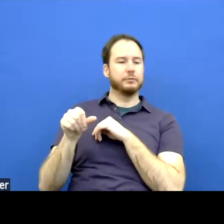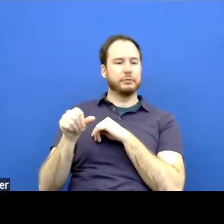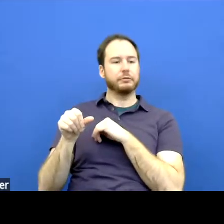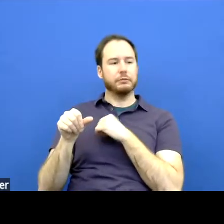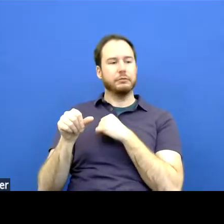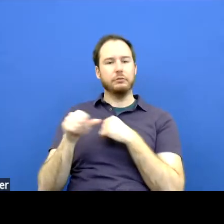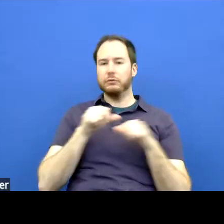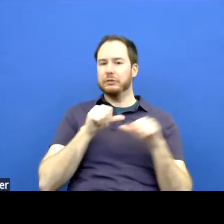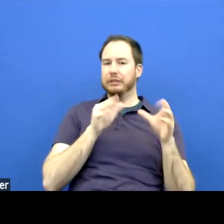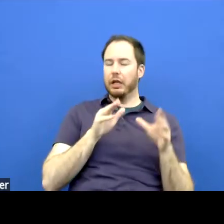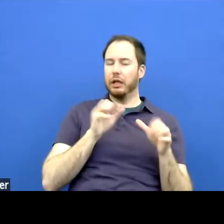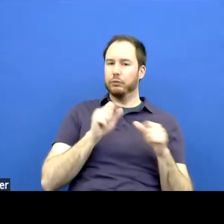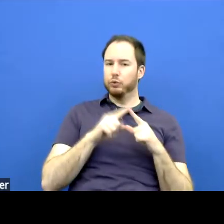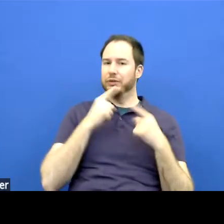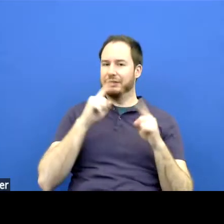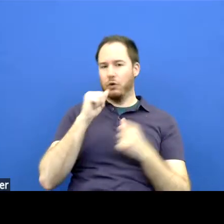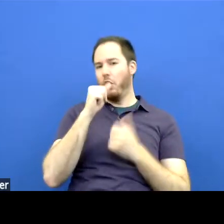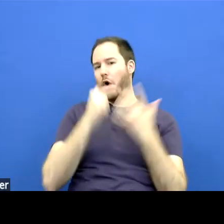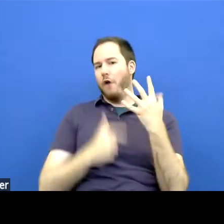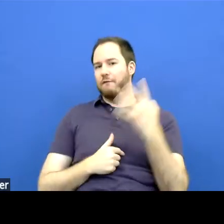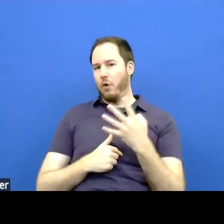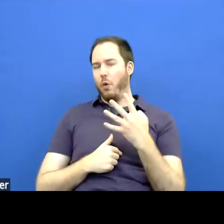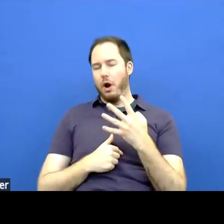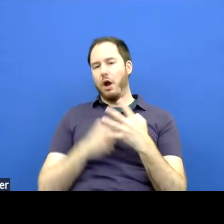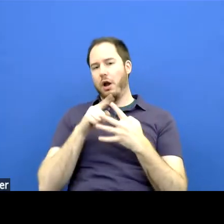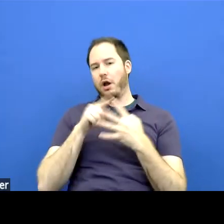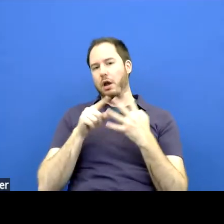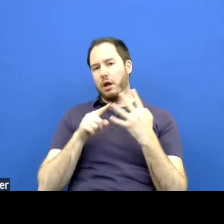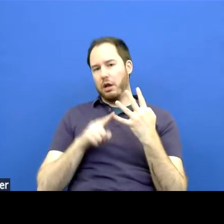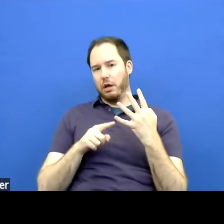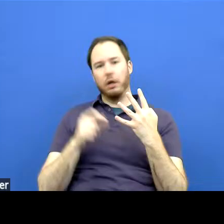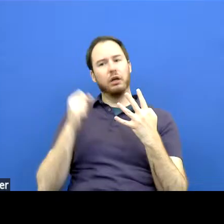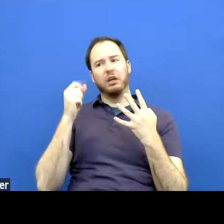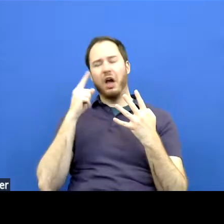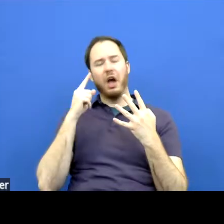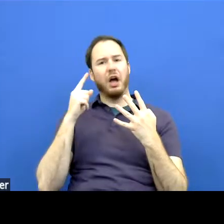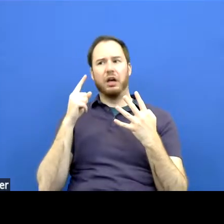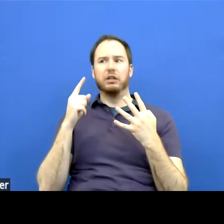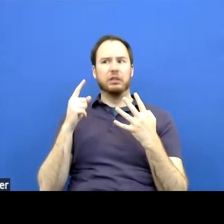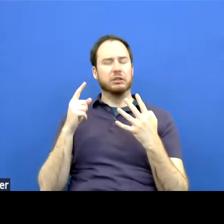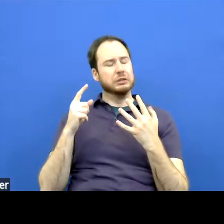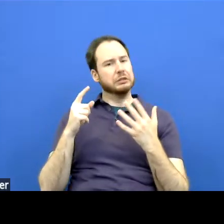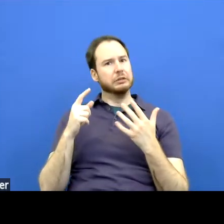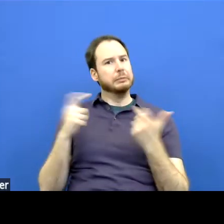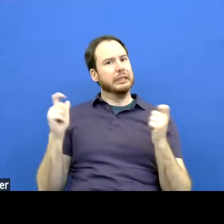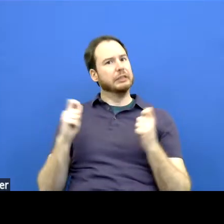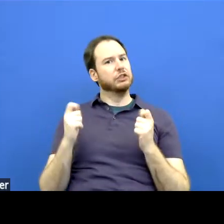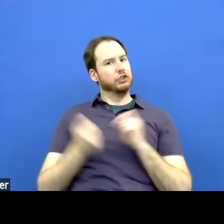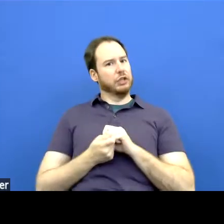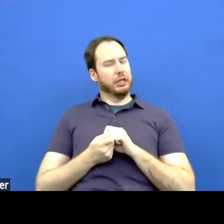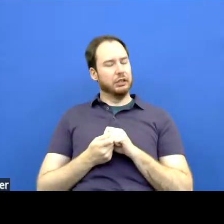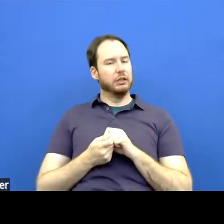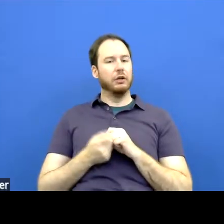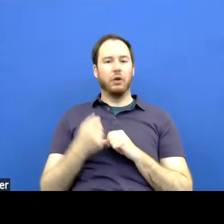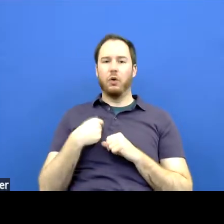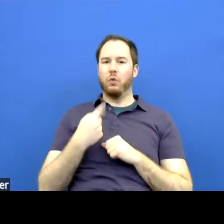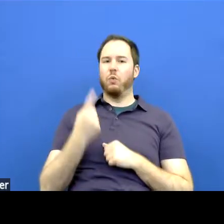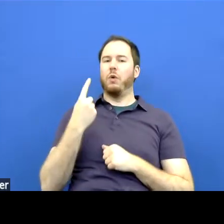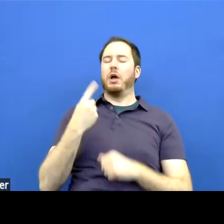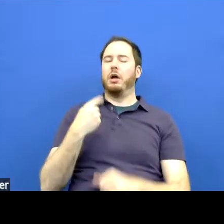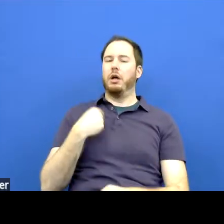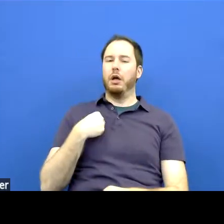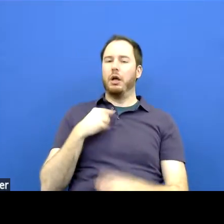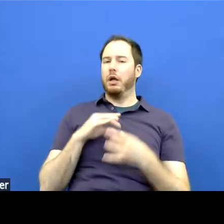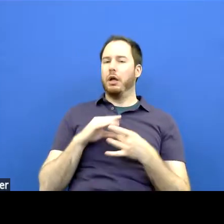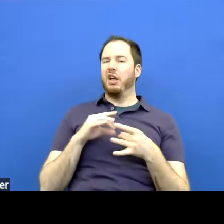She was able to do that for each of these four. The changes were not significant. One of the things I will just